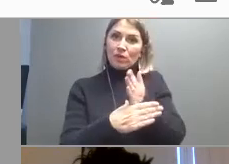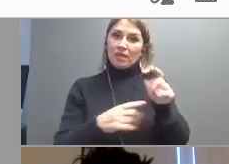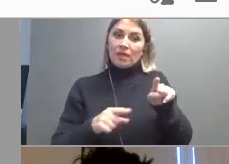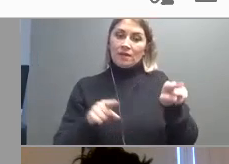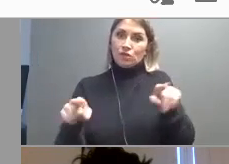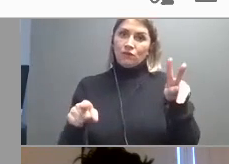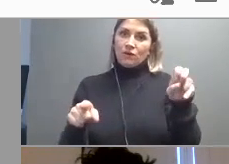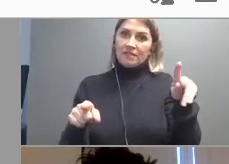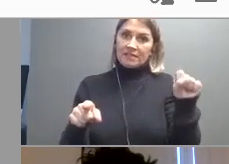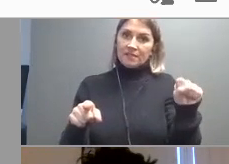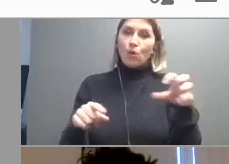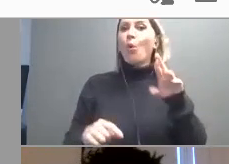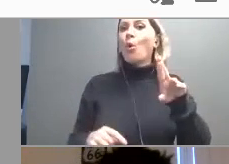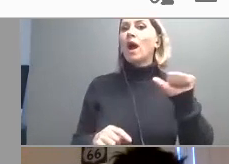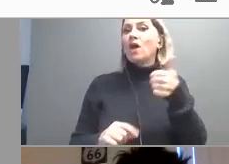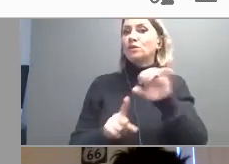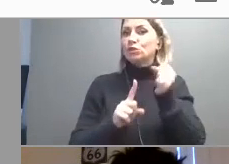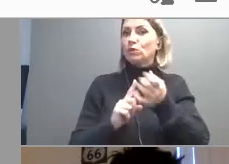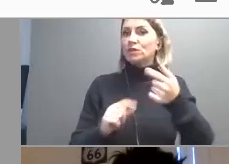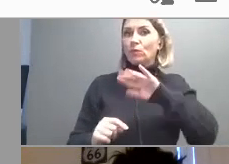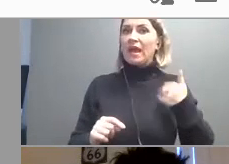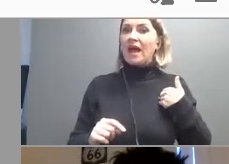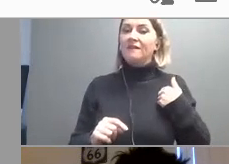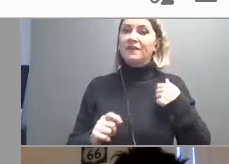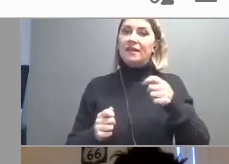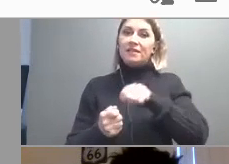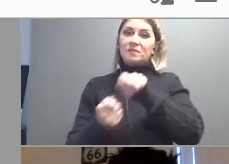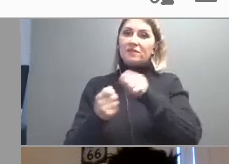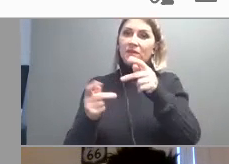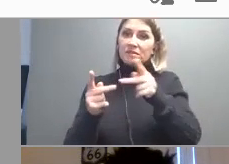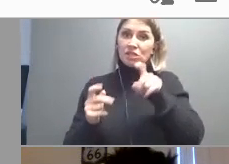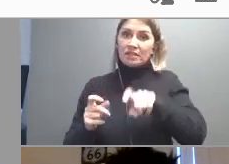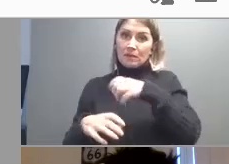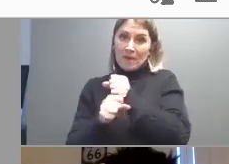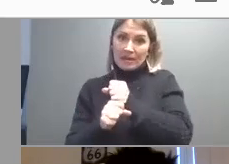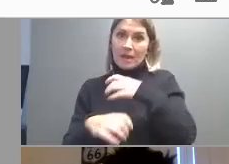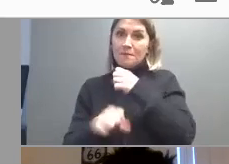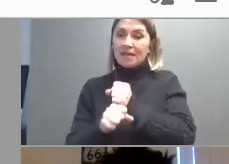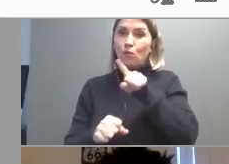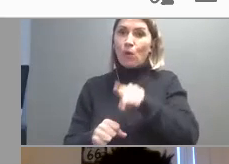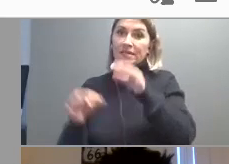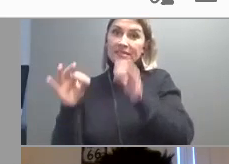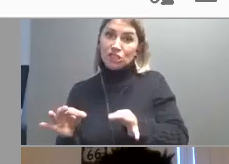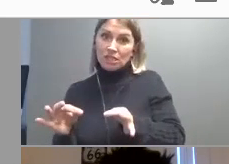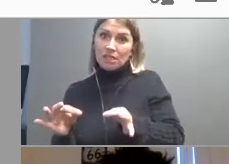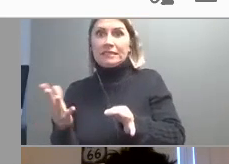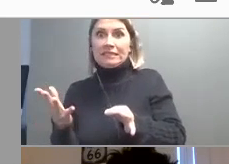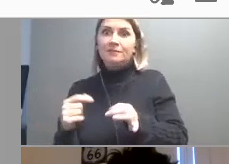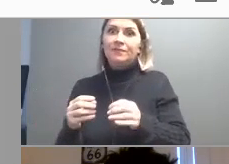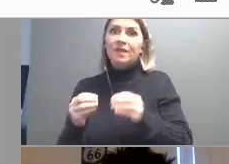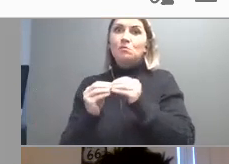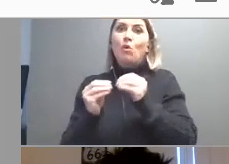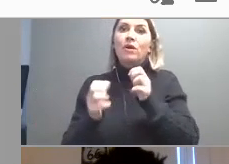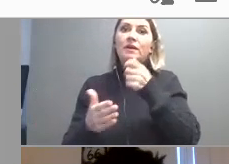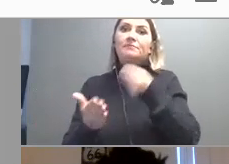also have other scenarios where we can have certain decisions to be made, and making one decision is more costly than